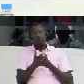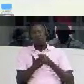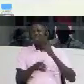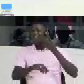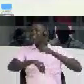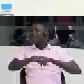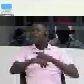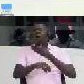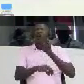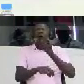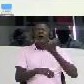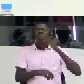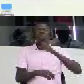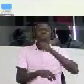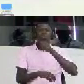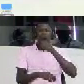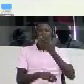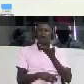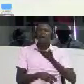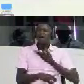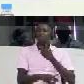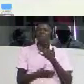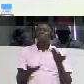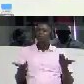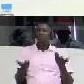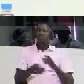jamono jooju sax ñaata at nga toll woon. maa ngi nekk xale around